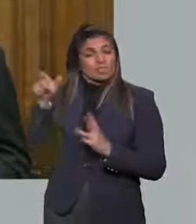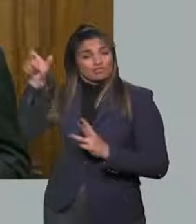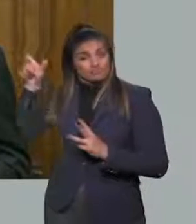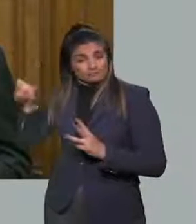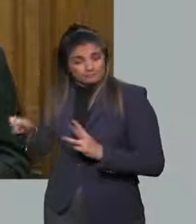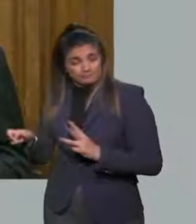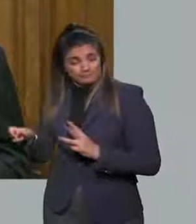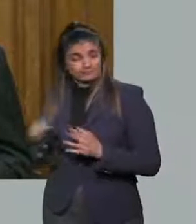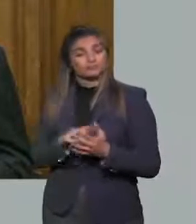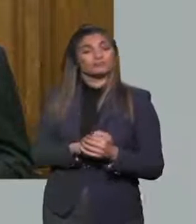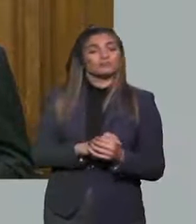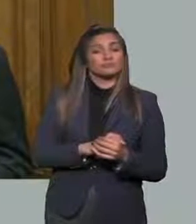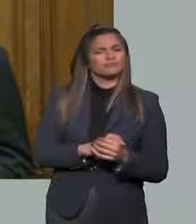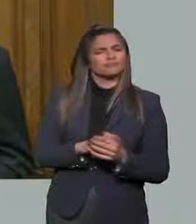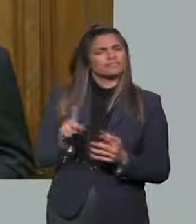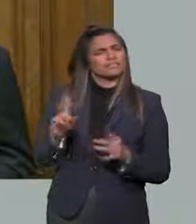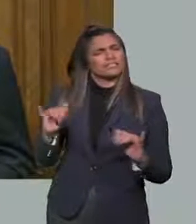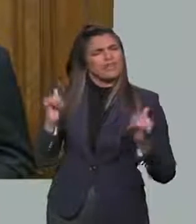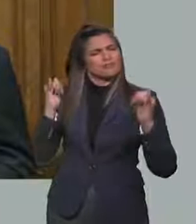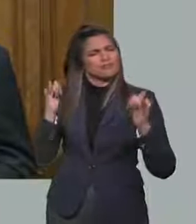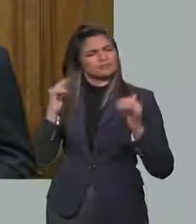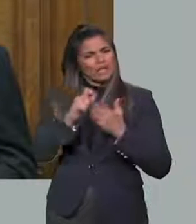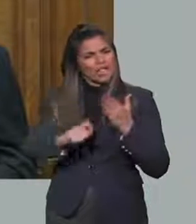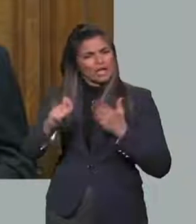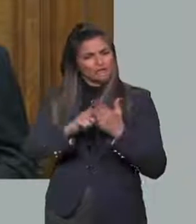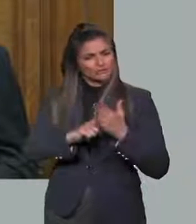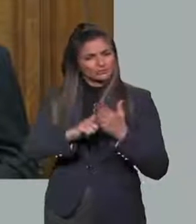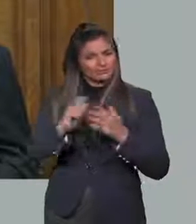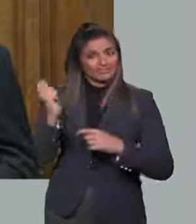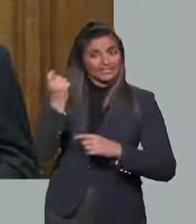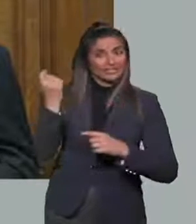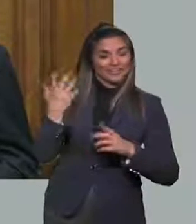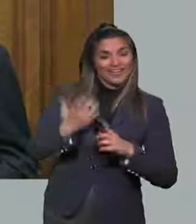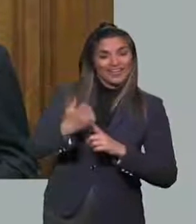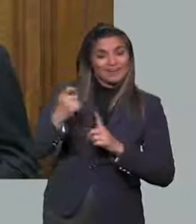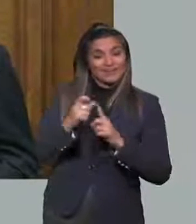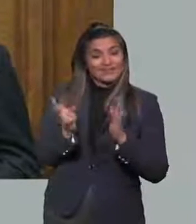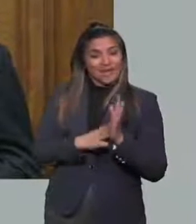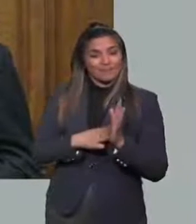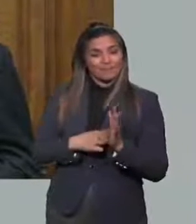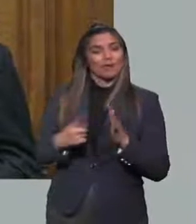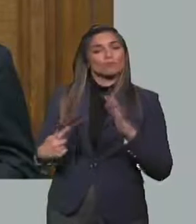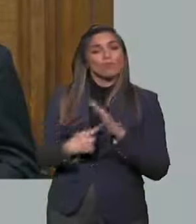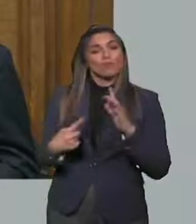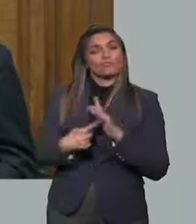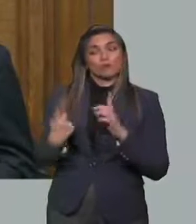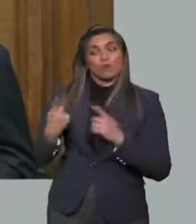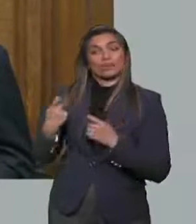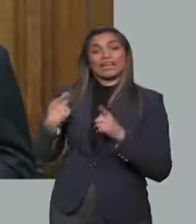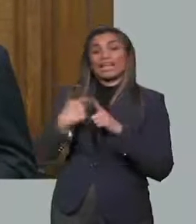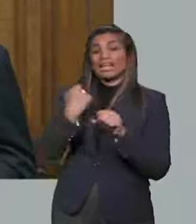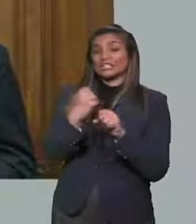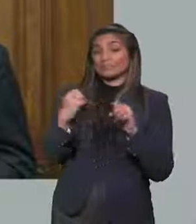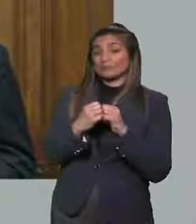came to celebrating the election victory, the Prime Minister prioritised the party hosted by the former KGB